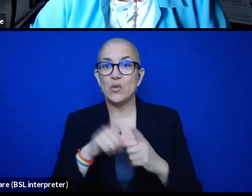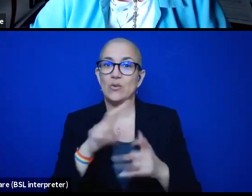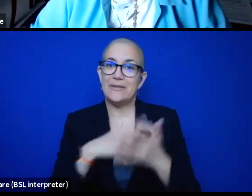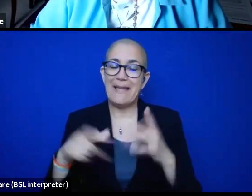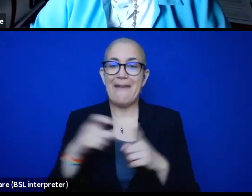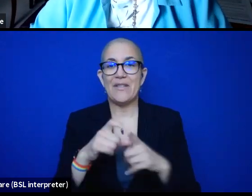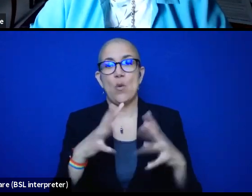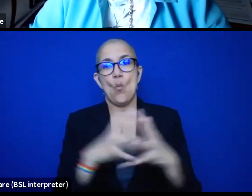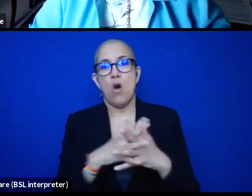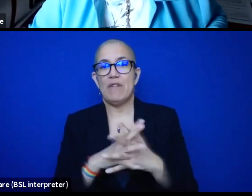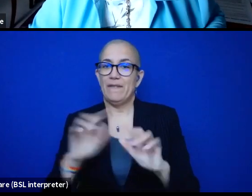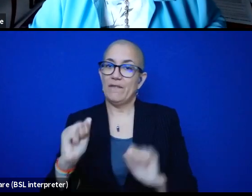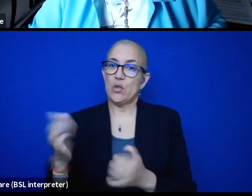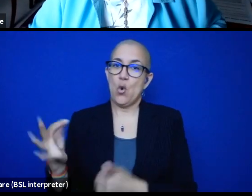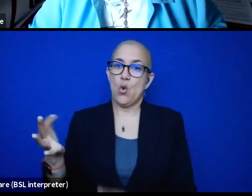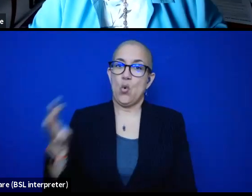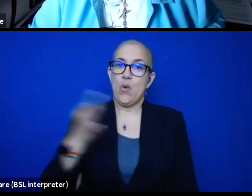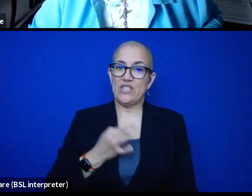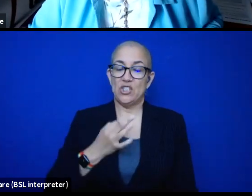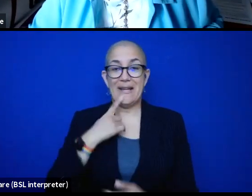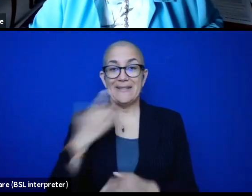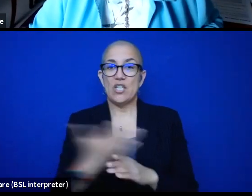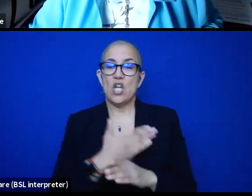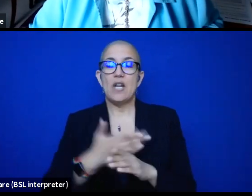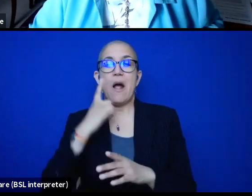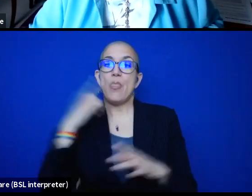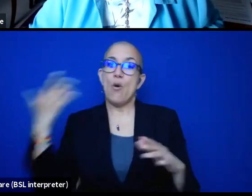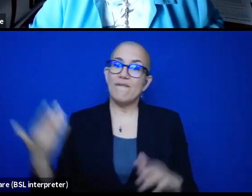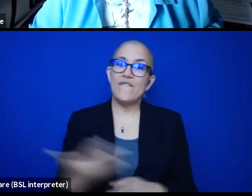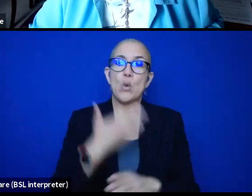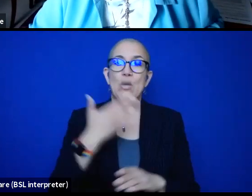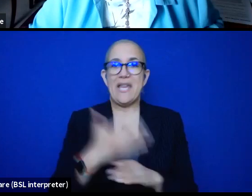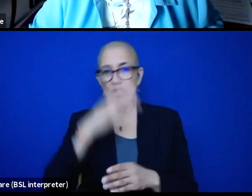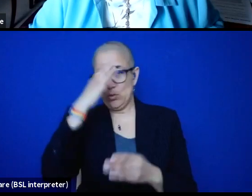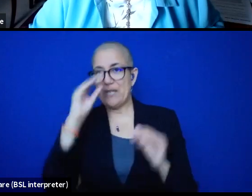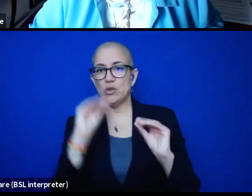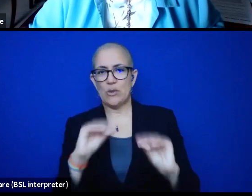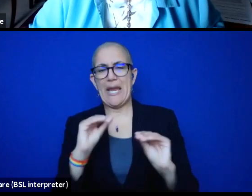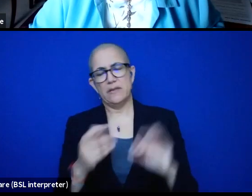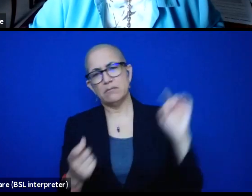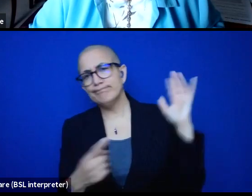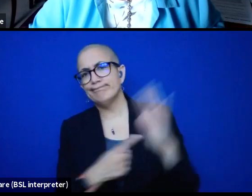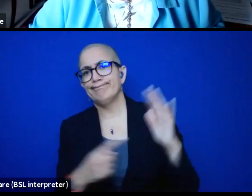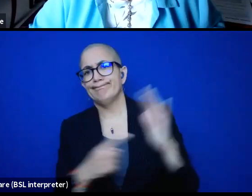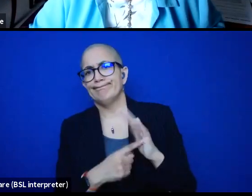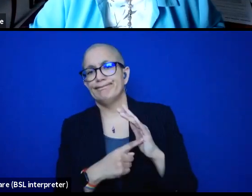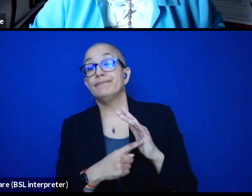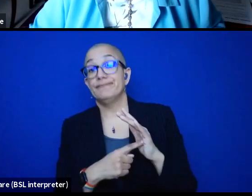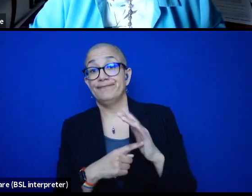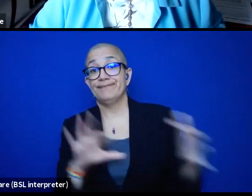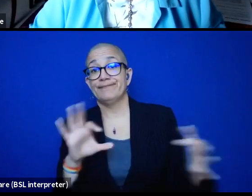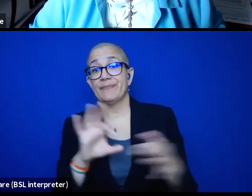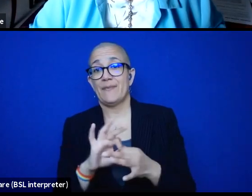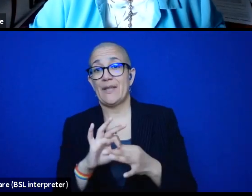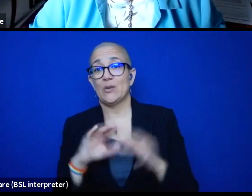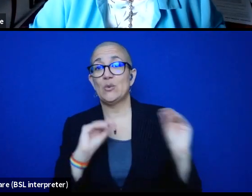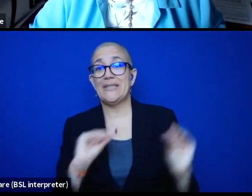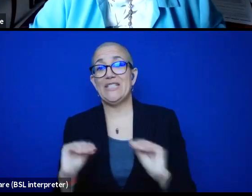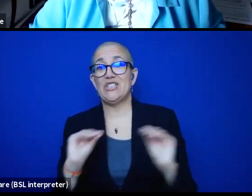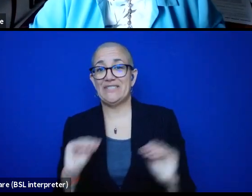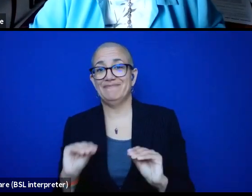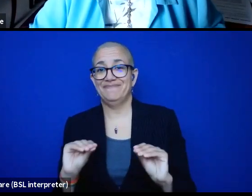earlier that I thought that vocational education was so important. And that applies to teaching. You know, you don't